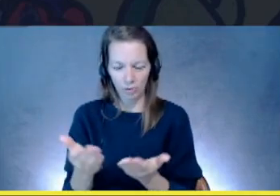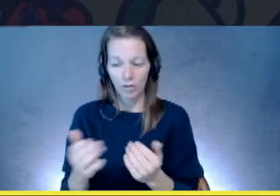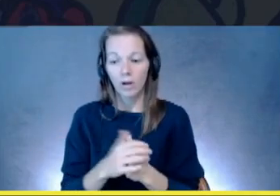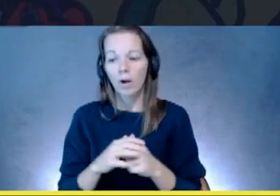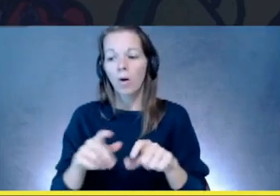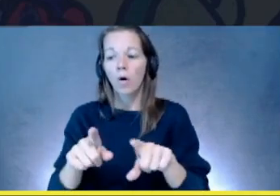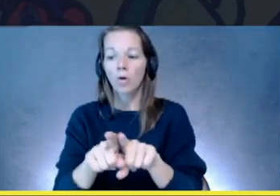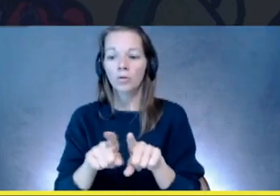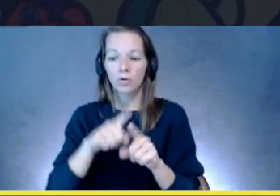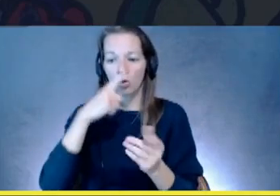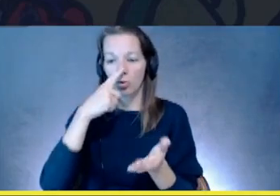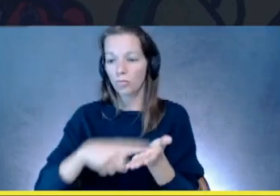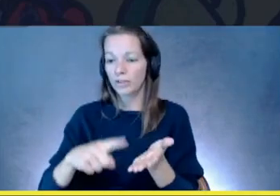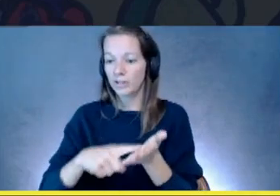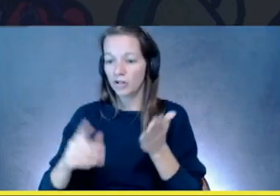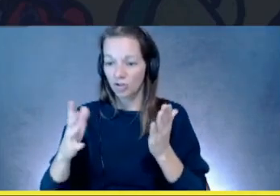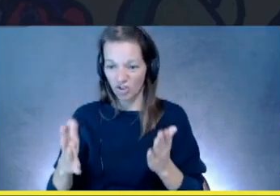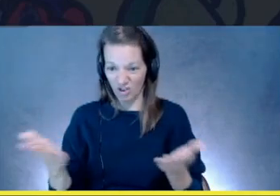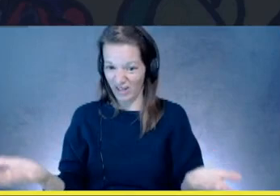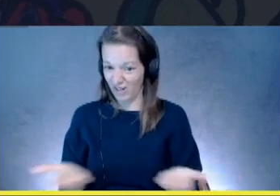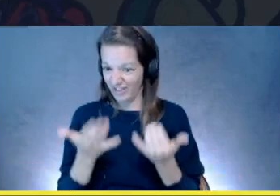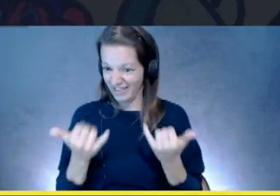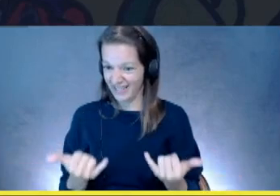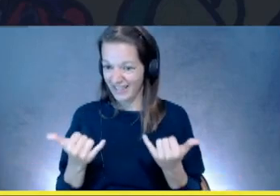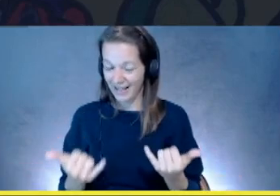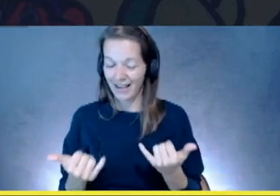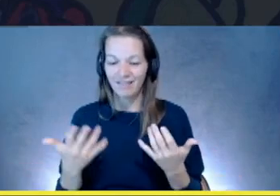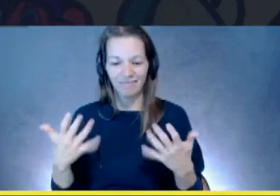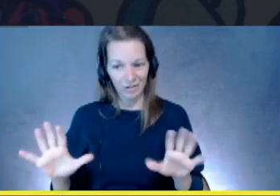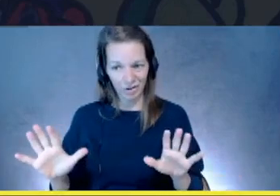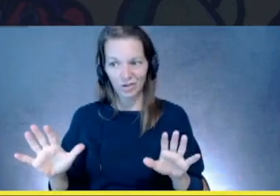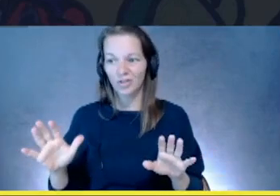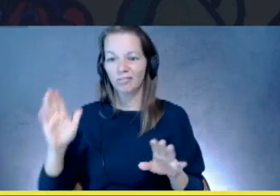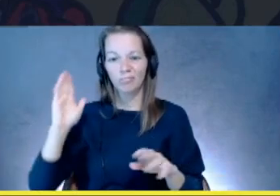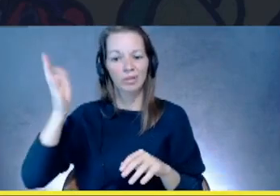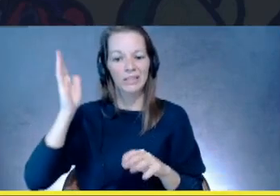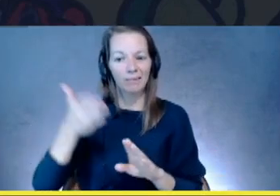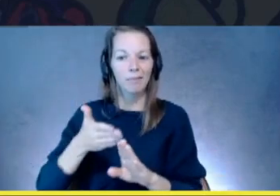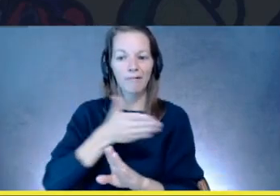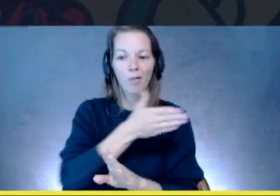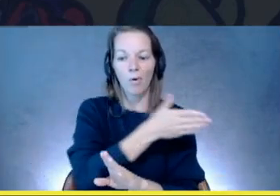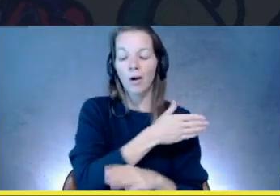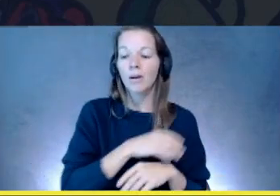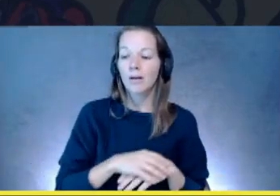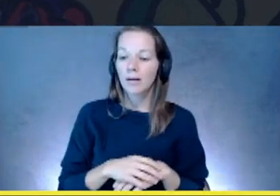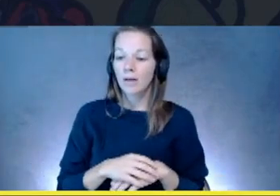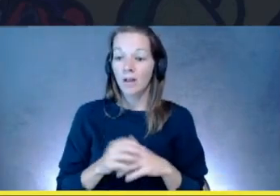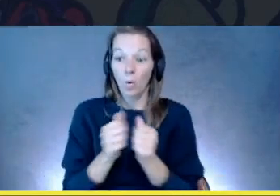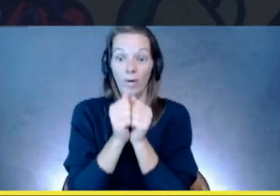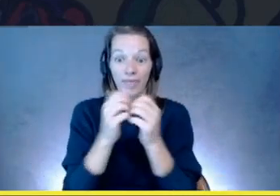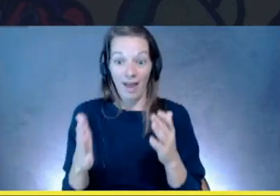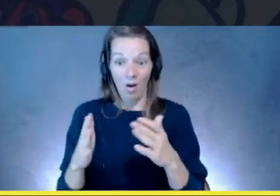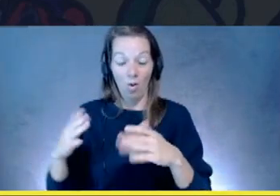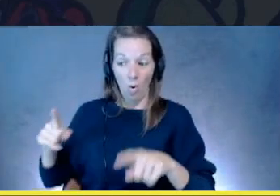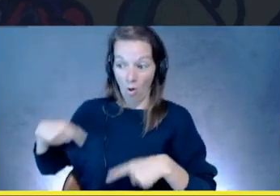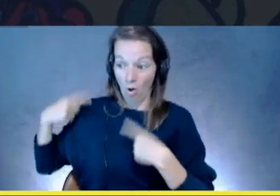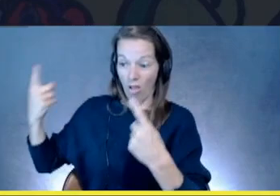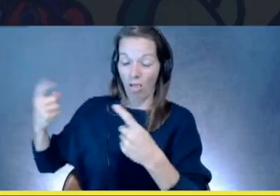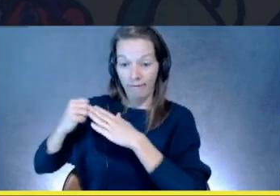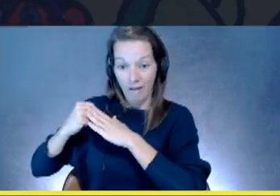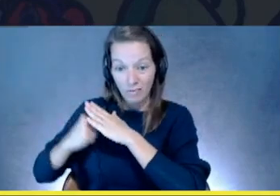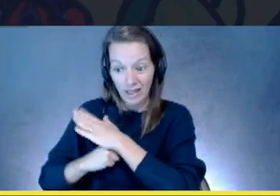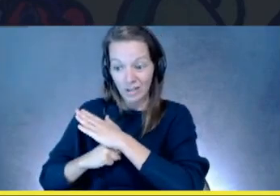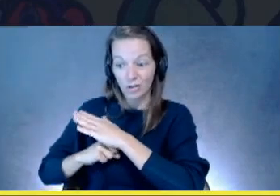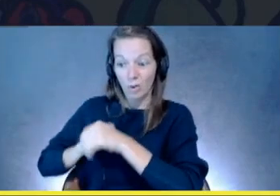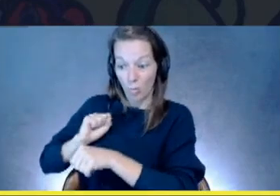researchers, many of whom are here today, that have come before us. And truly, without all of their foundational work, our work would not